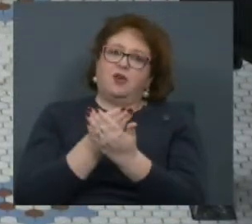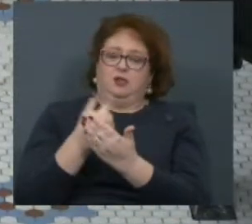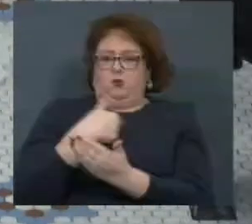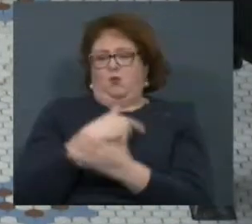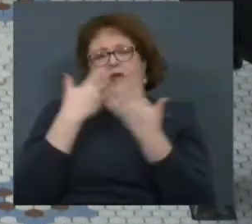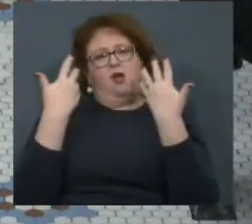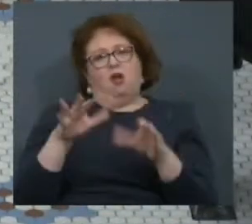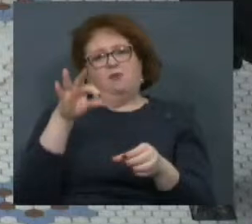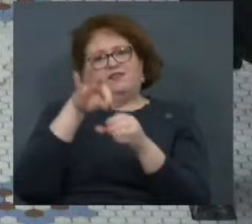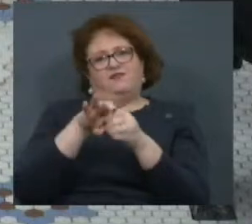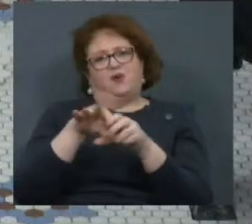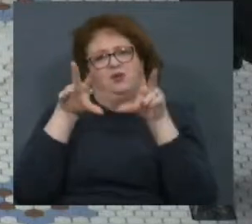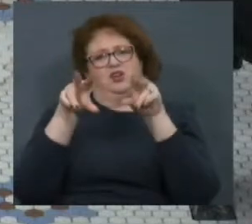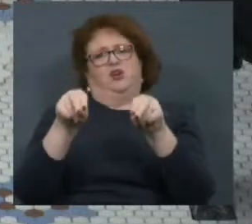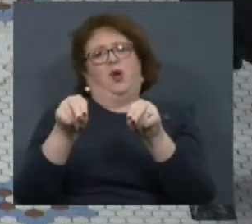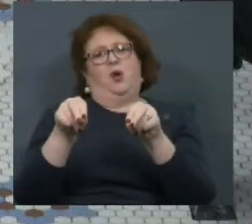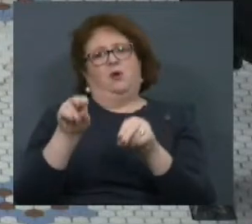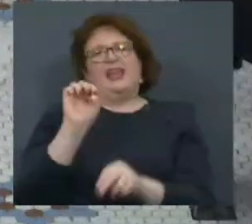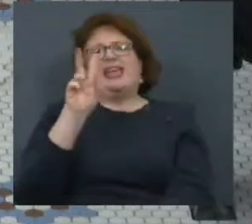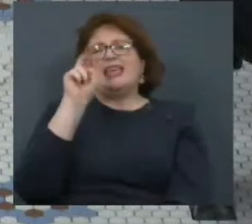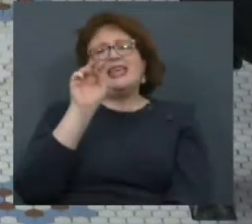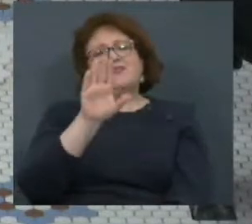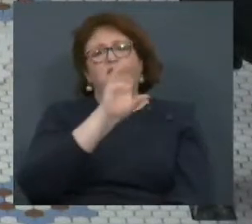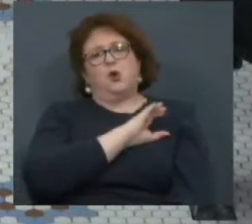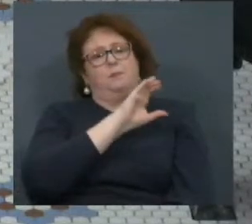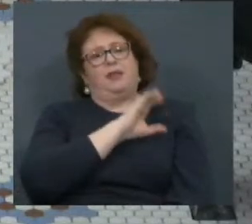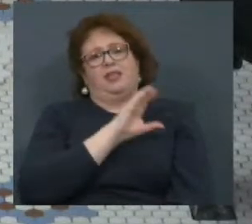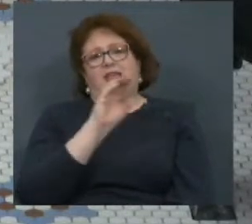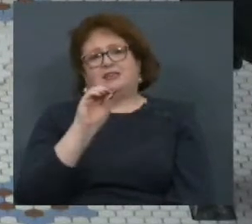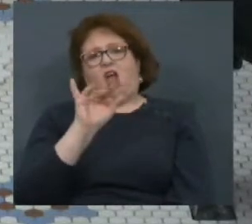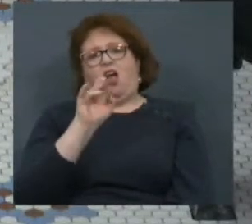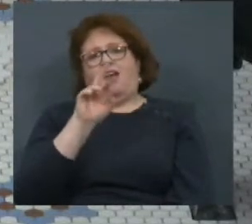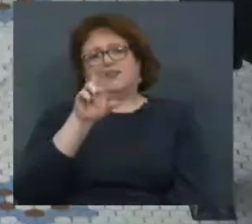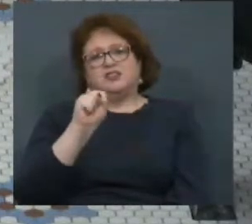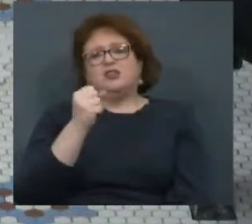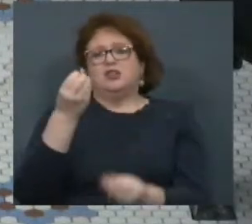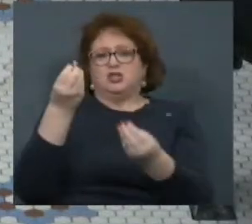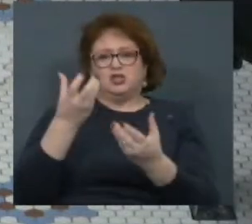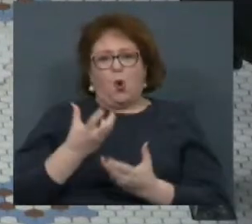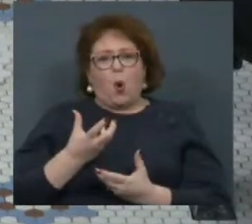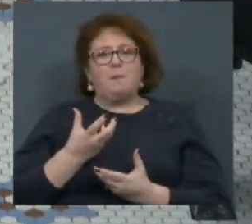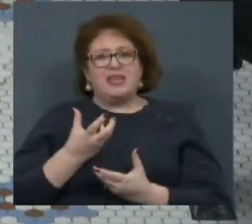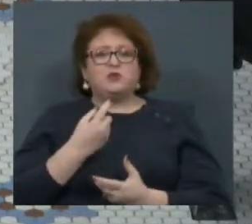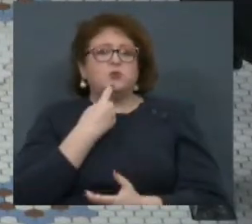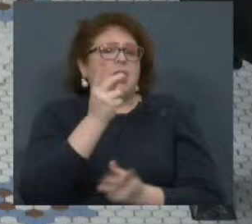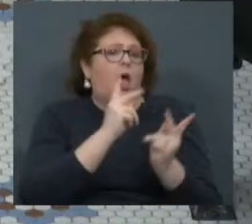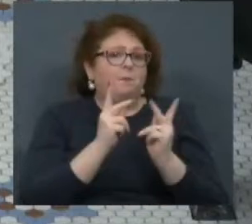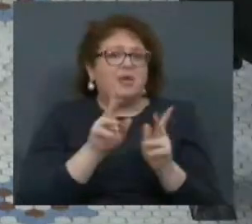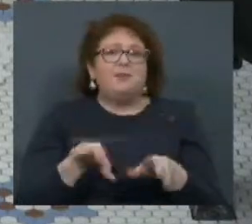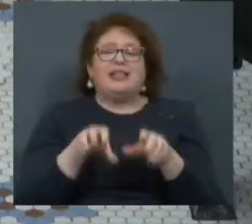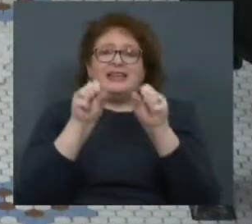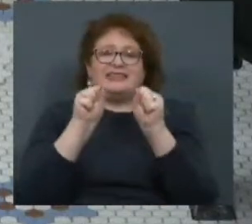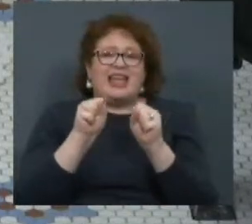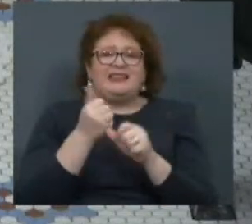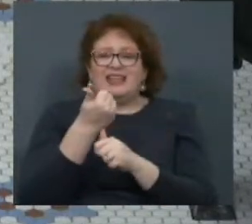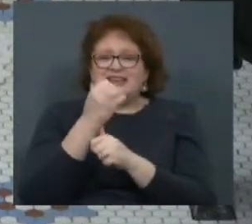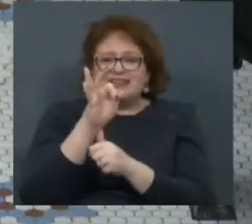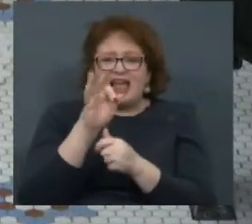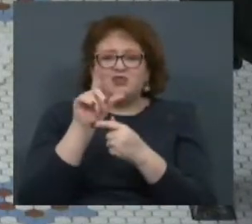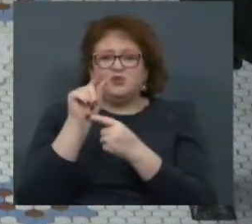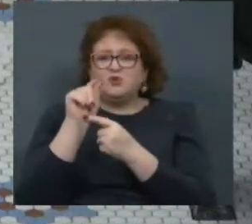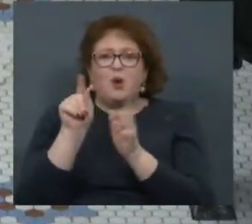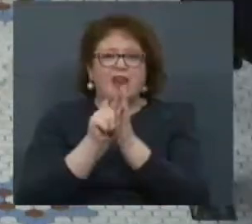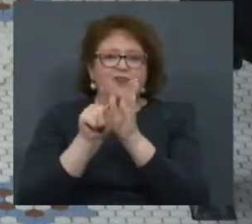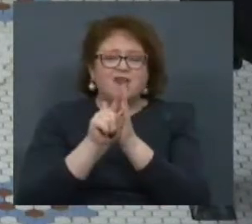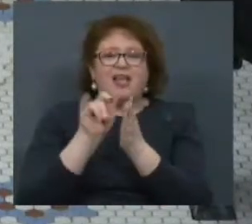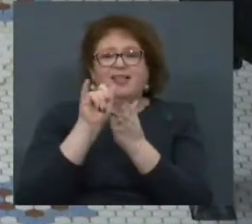Like, even your own police officers who did tell me, please let them know that it takes 19 to 20 phone calls. That's just 3 years ago. That's